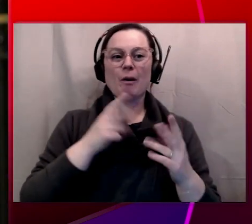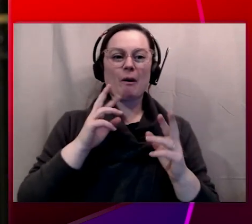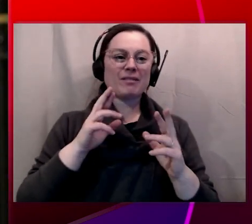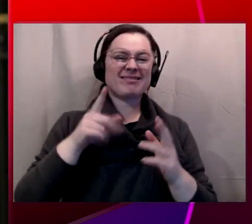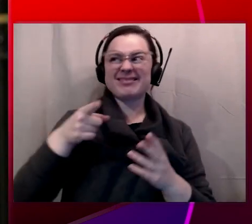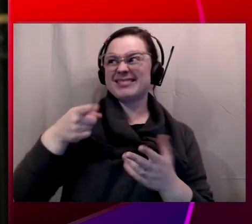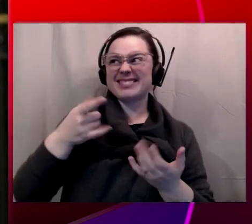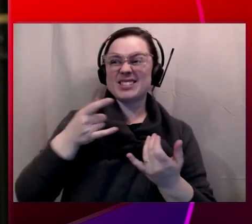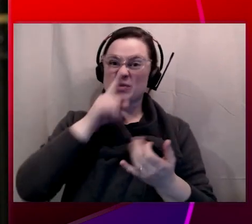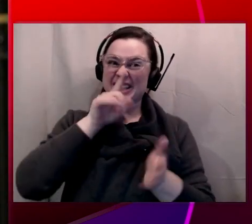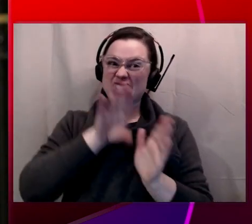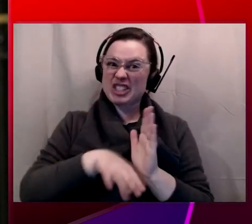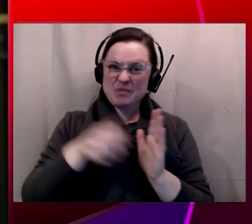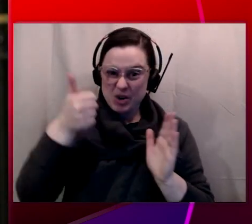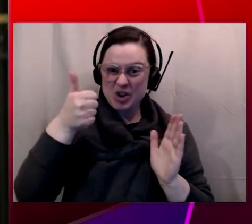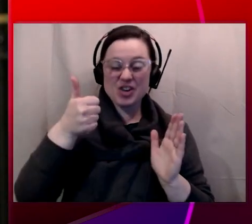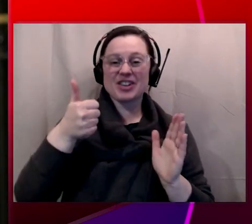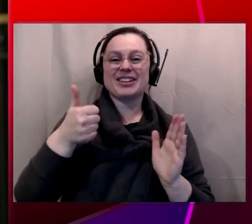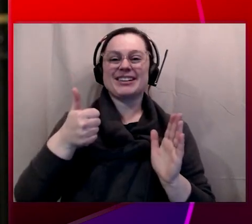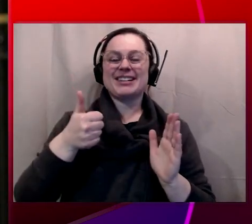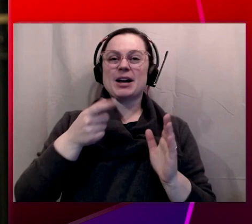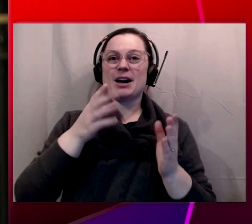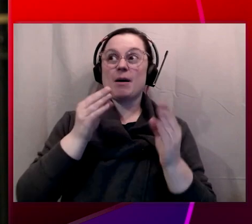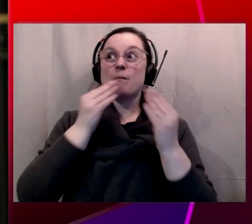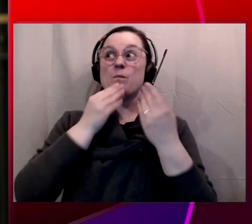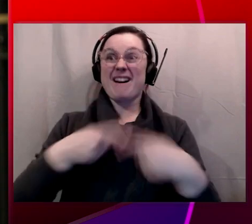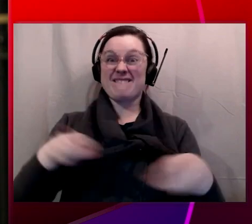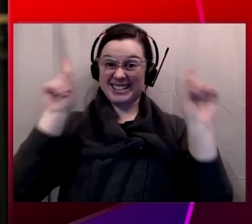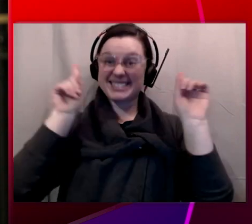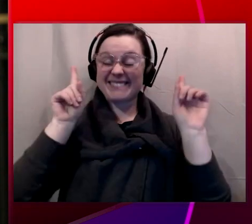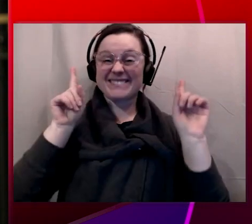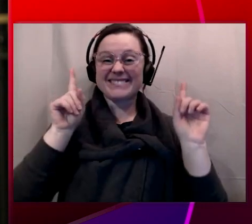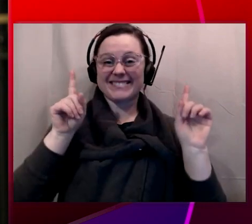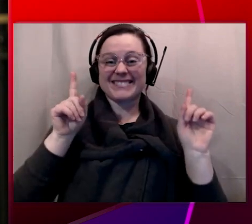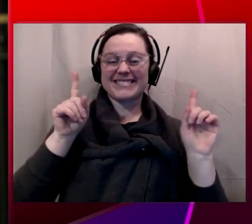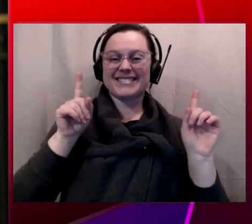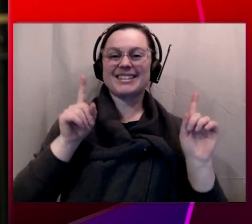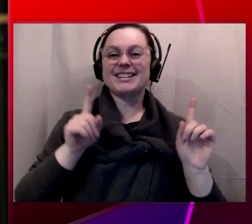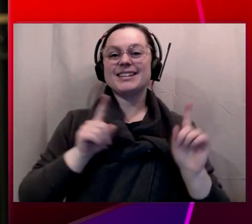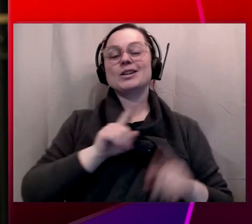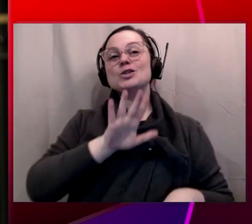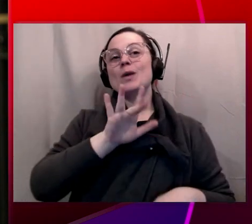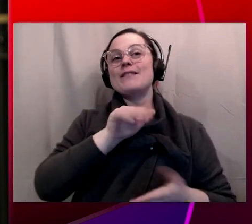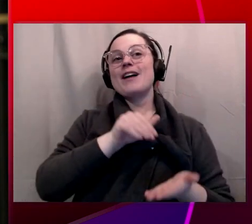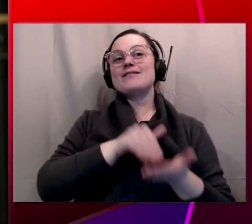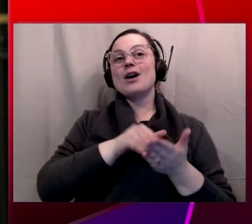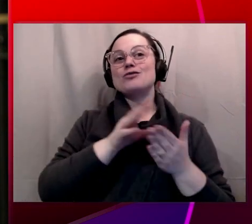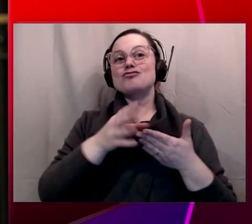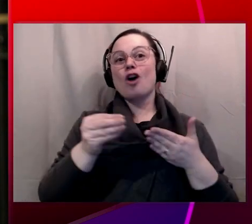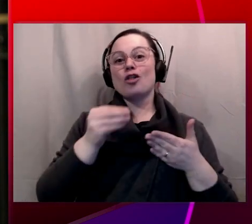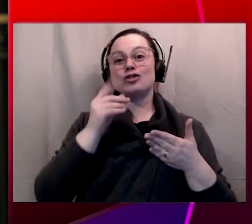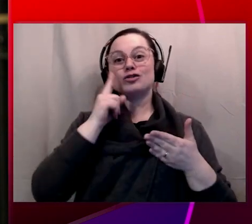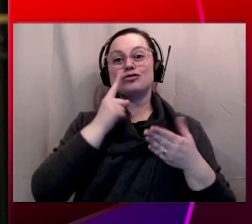cheaper and a lot more effective. It is $25,000 to screen,